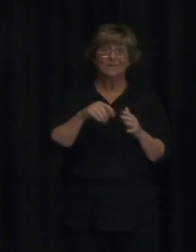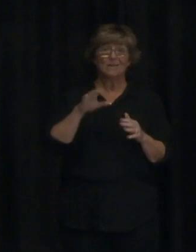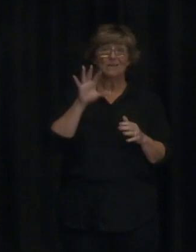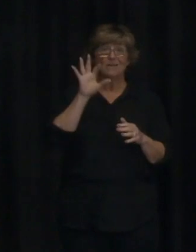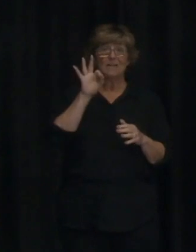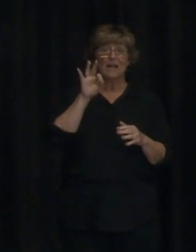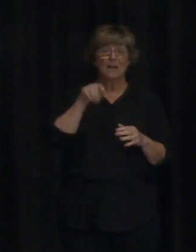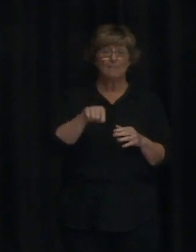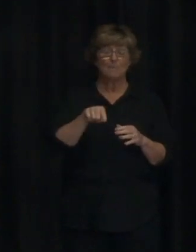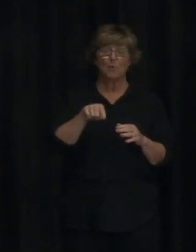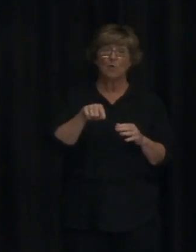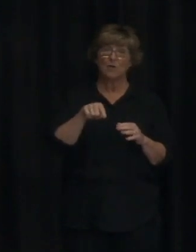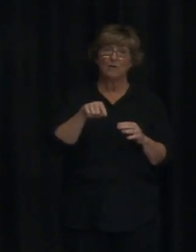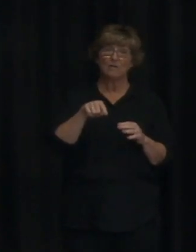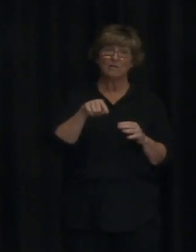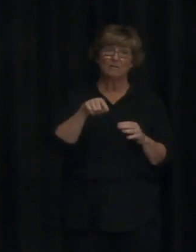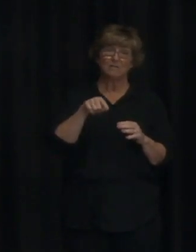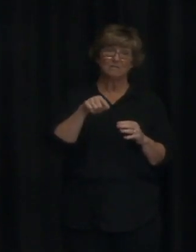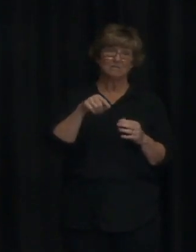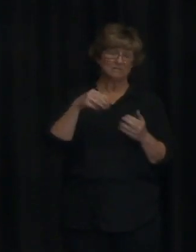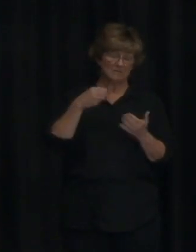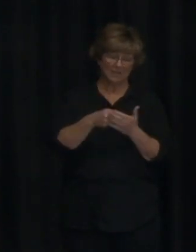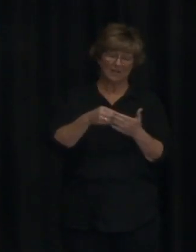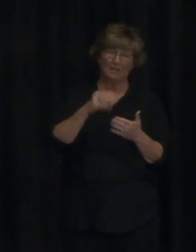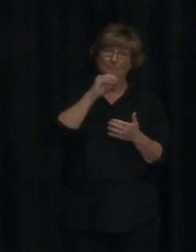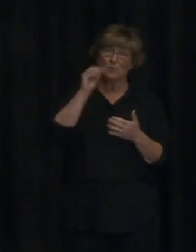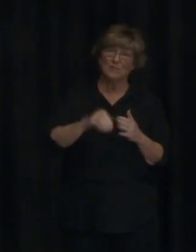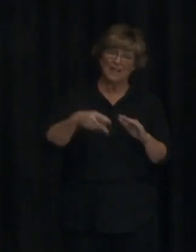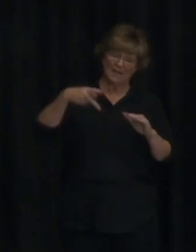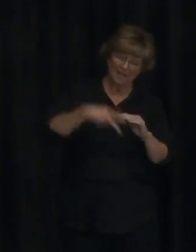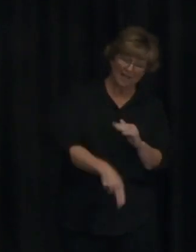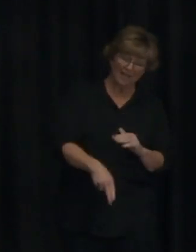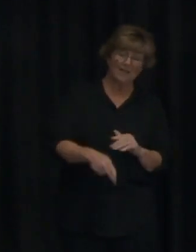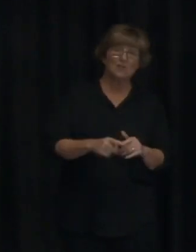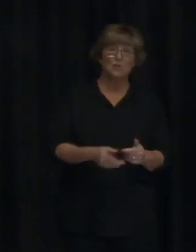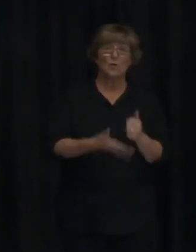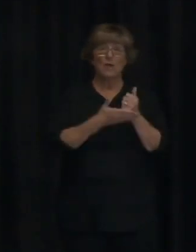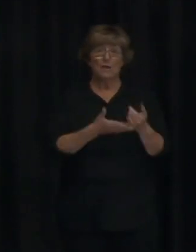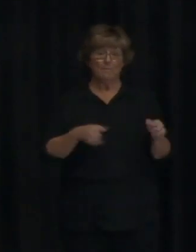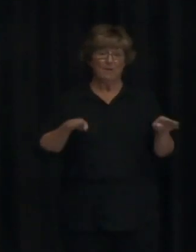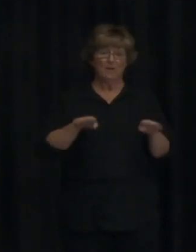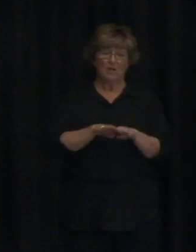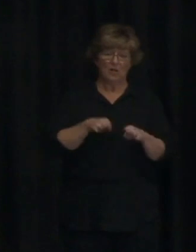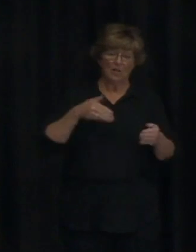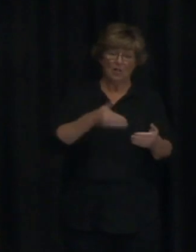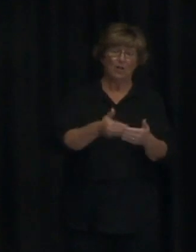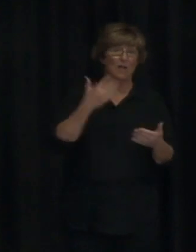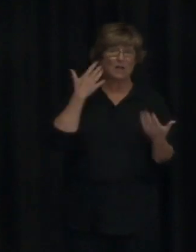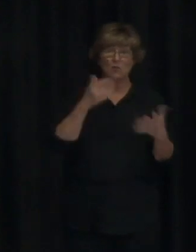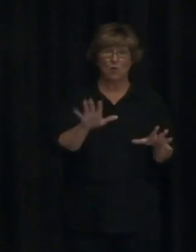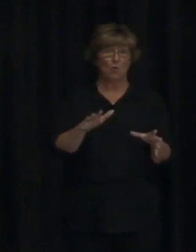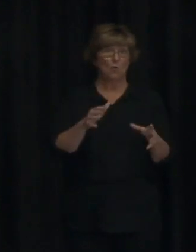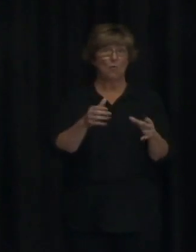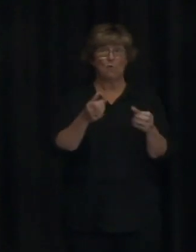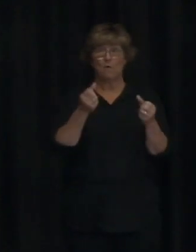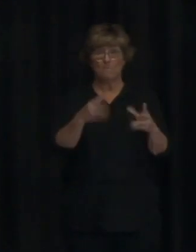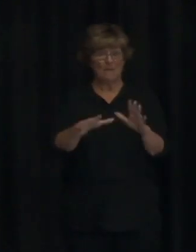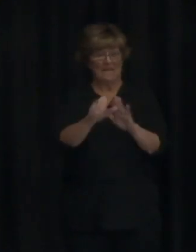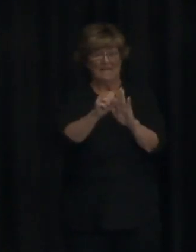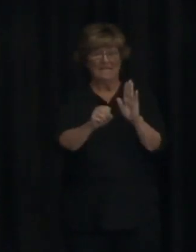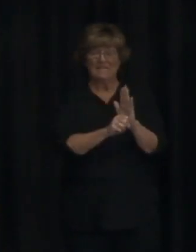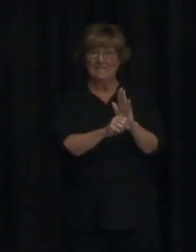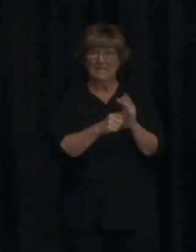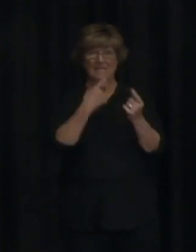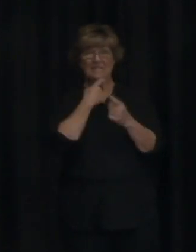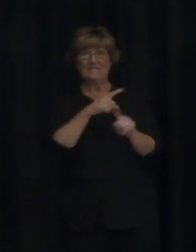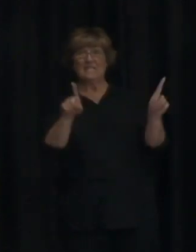last year to help support our most vulnerable Californians, to help us close that deficit. I don't know many states can lay claim to